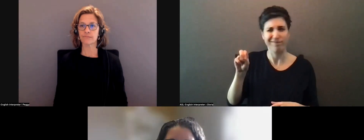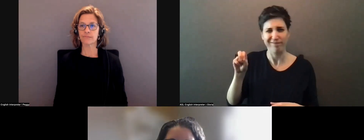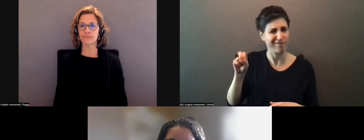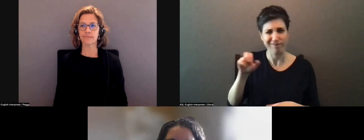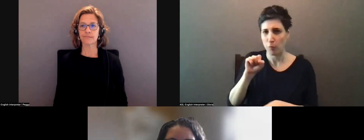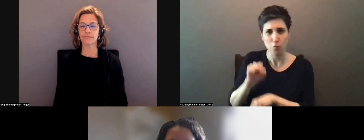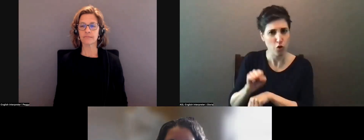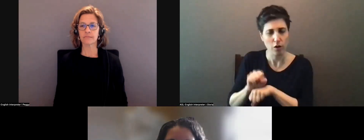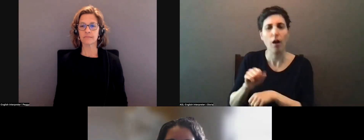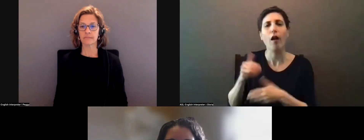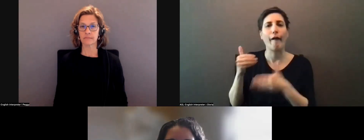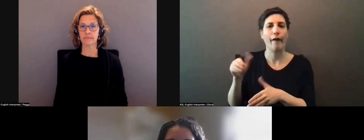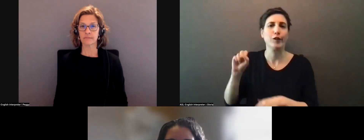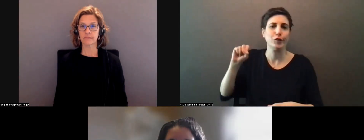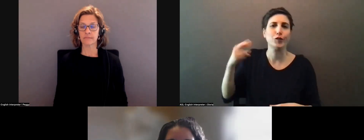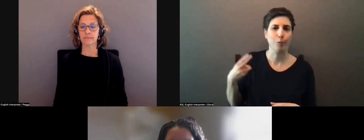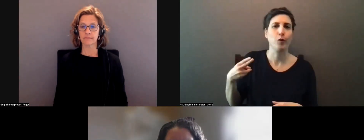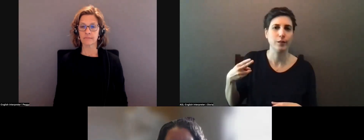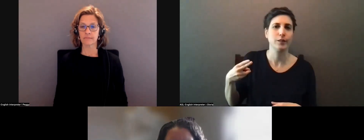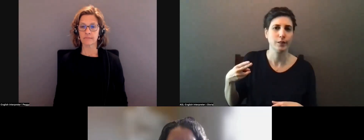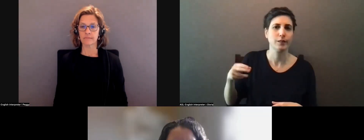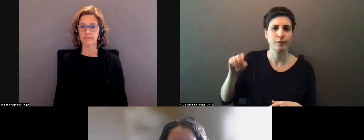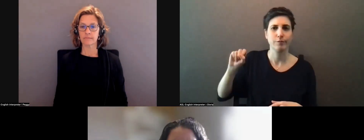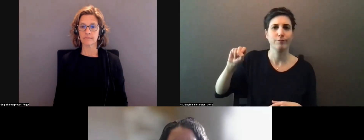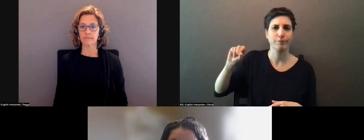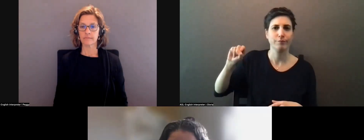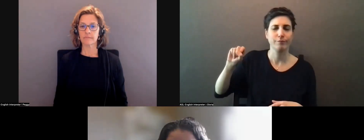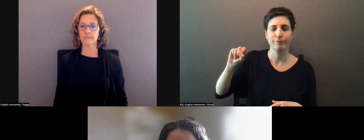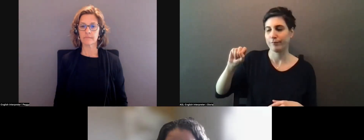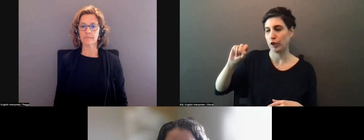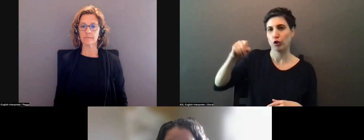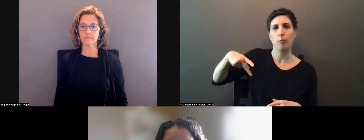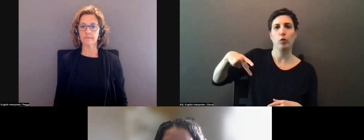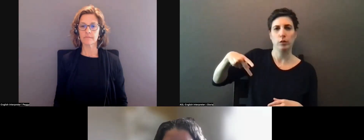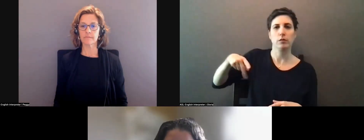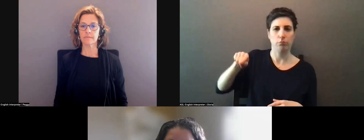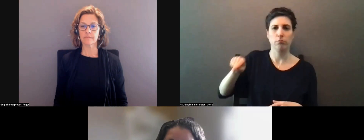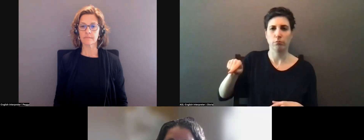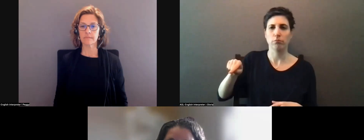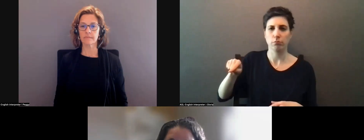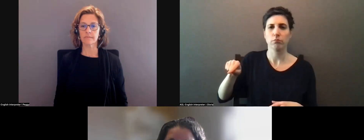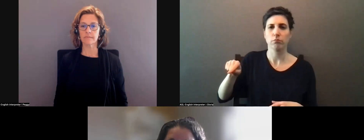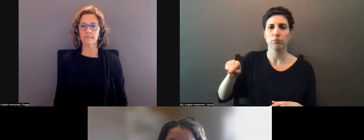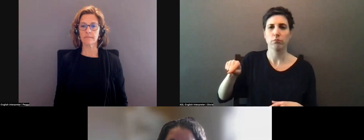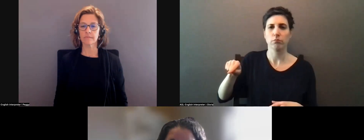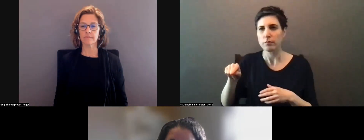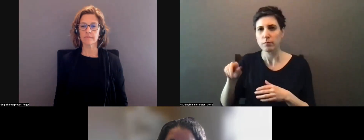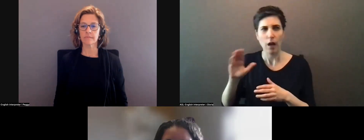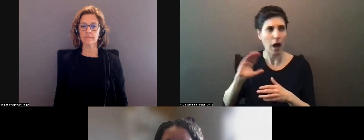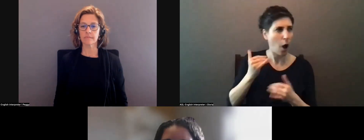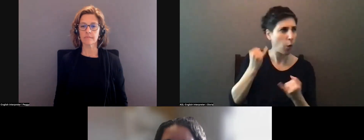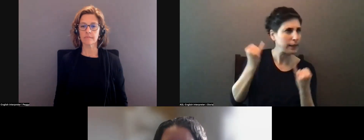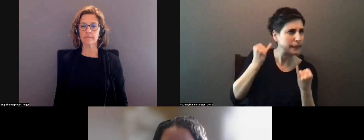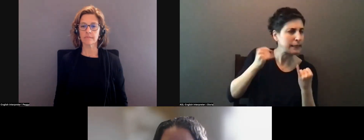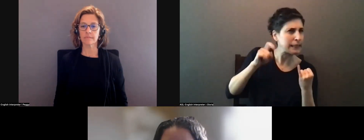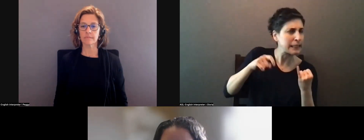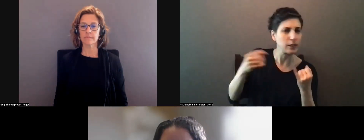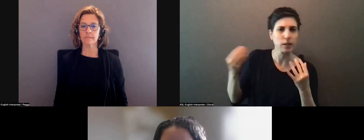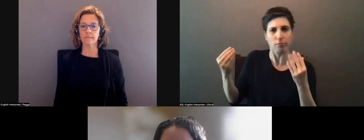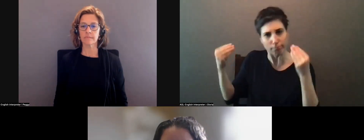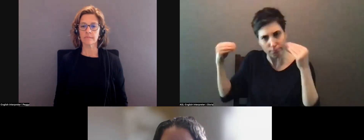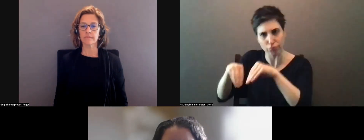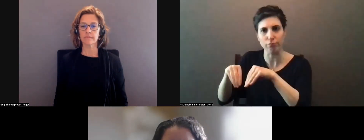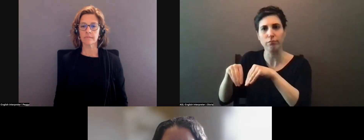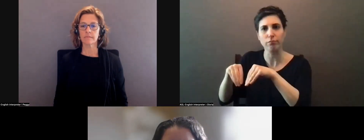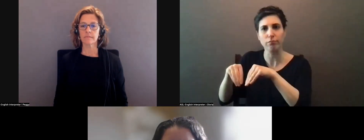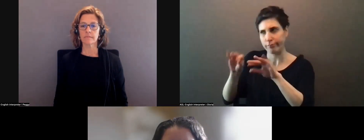how it could integrate to some of the other like potential ideas and have it all in one place, it